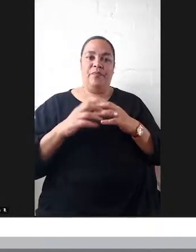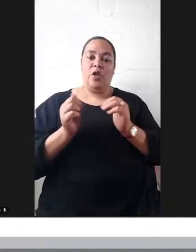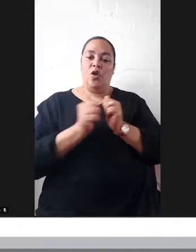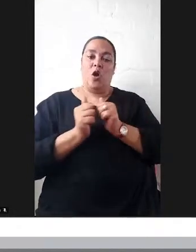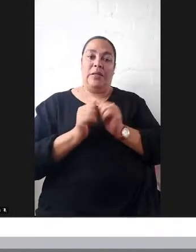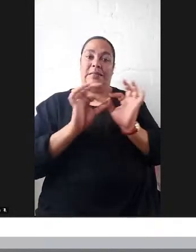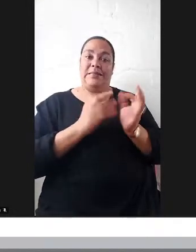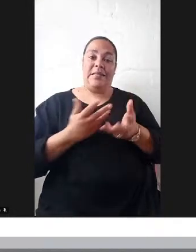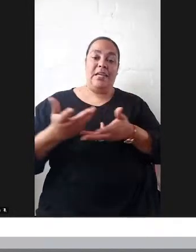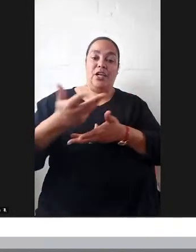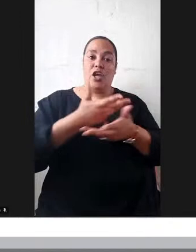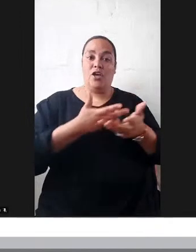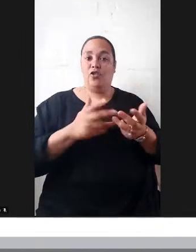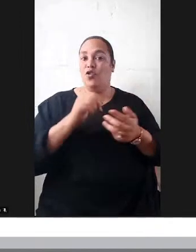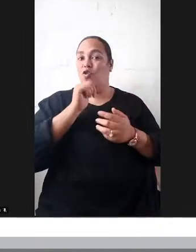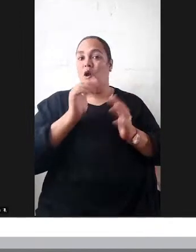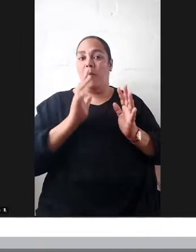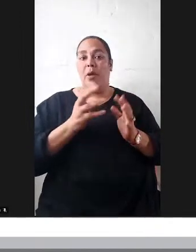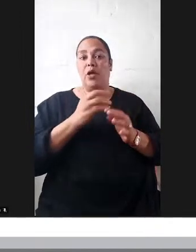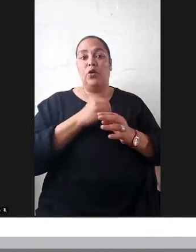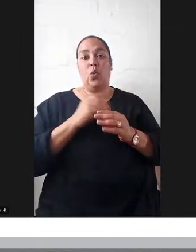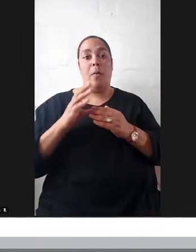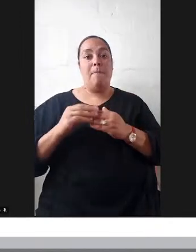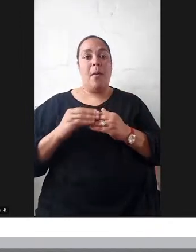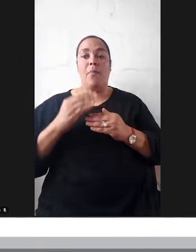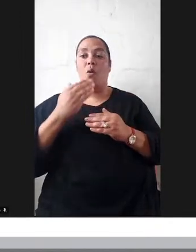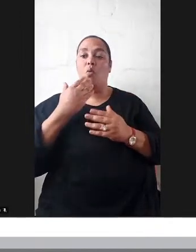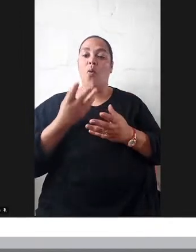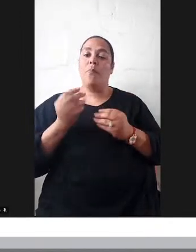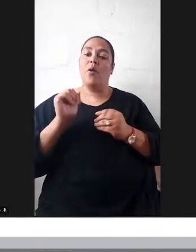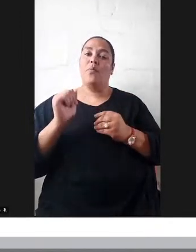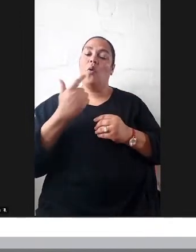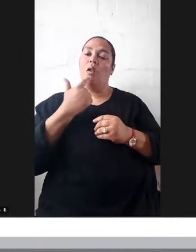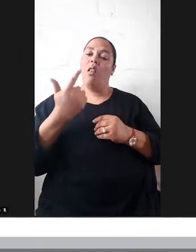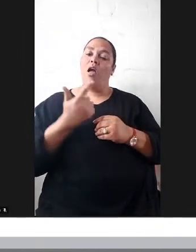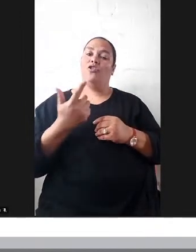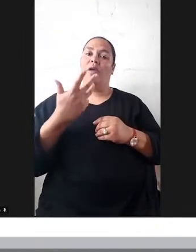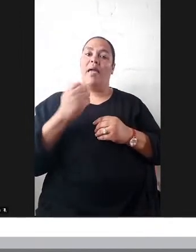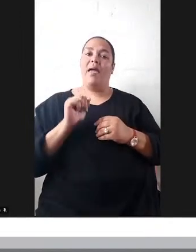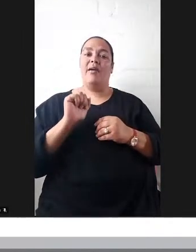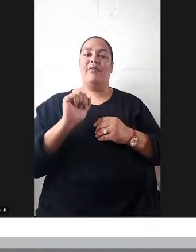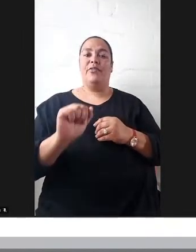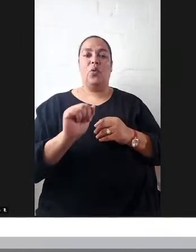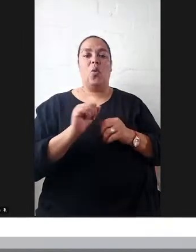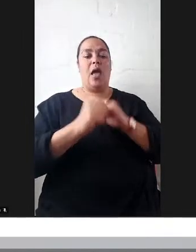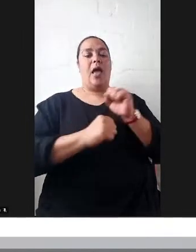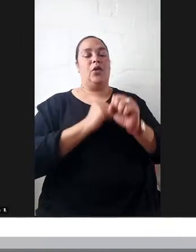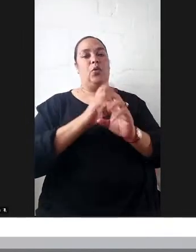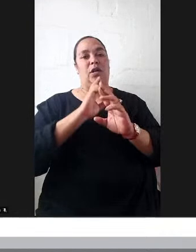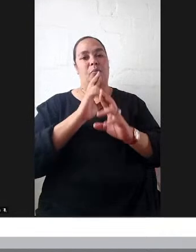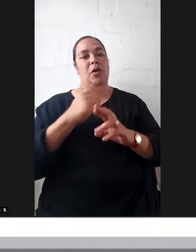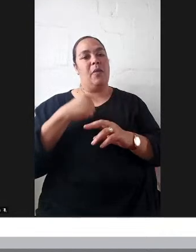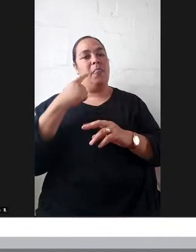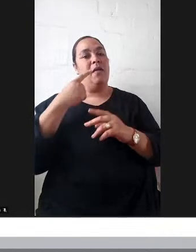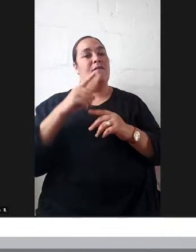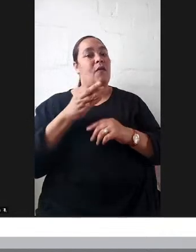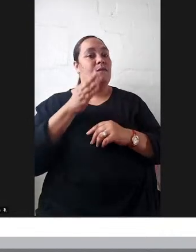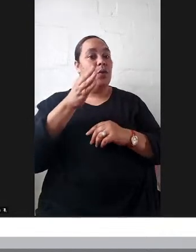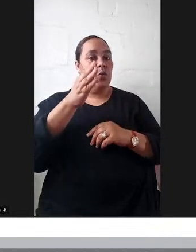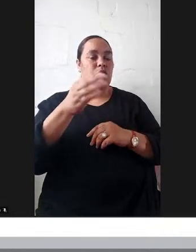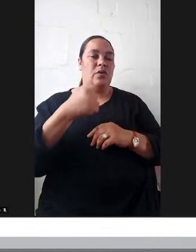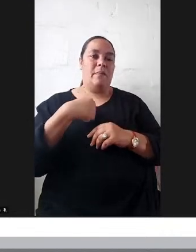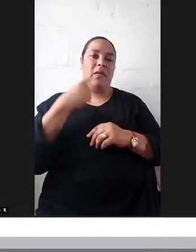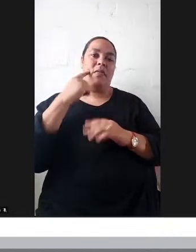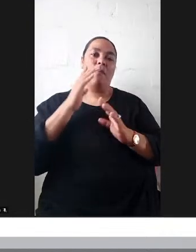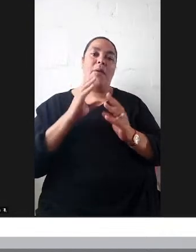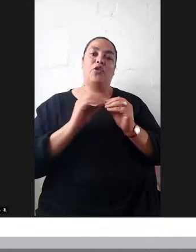not only to the members who've got the luxury of having that particular report. I would think for future, I think just to make such